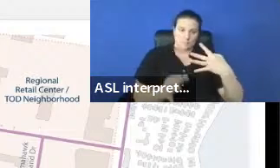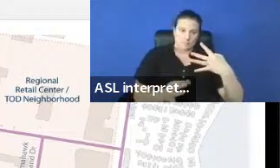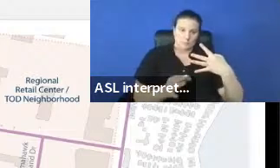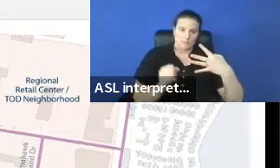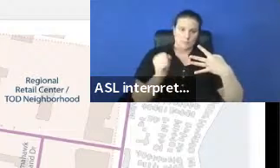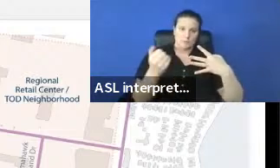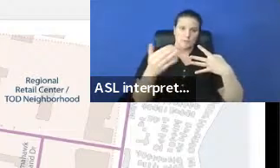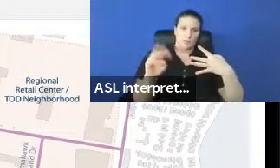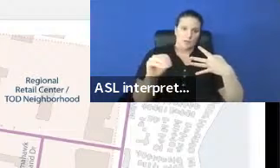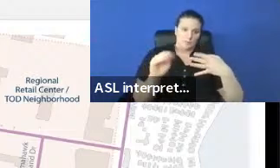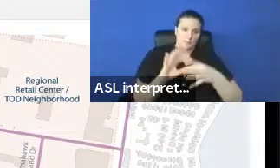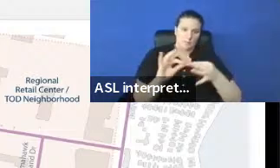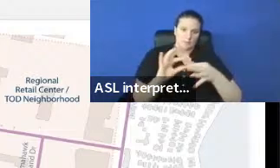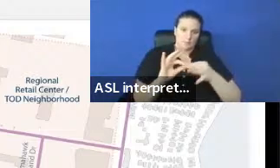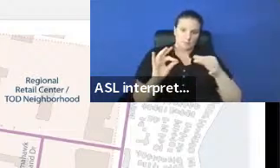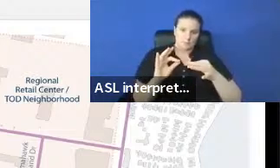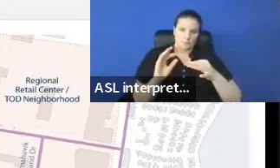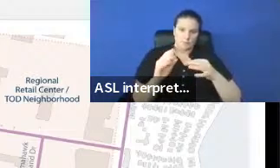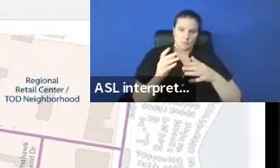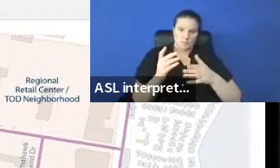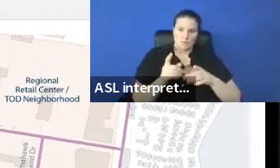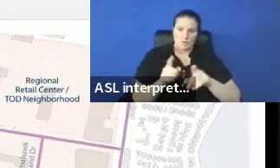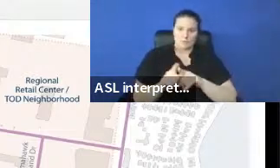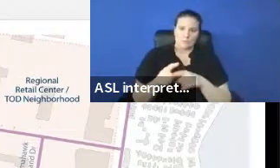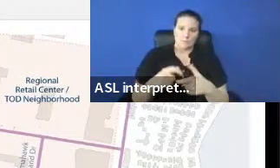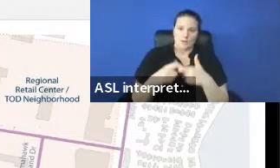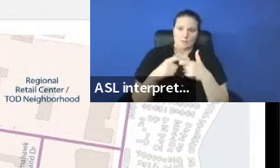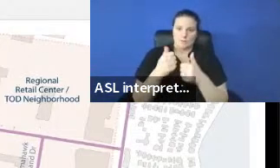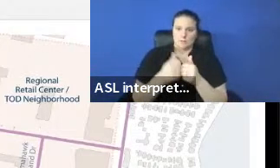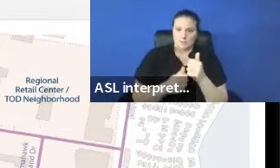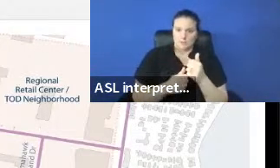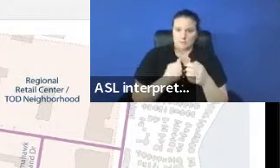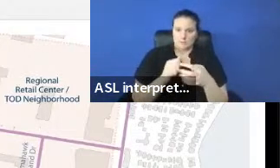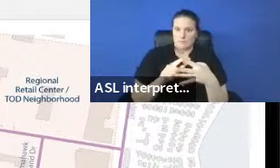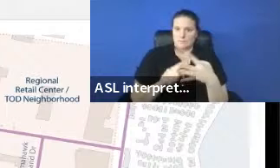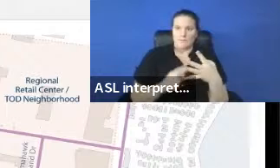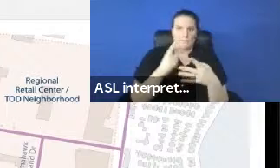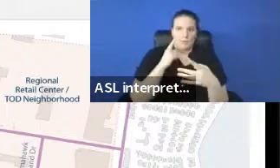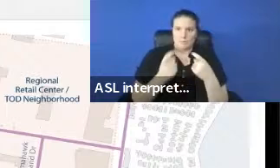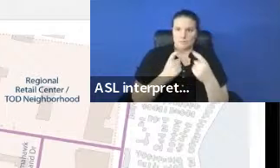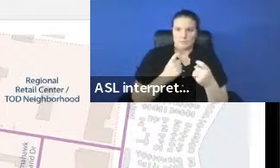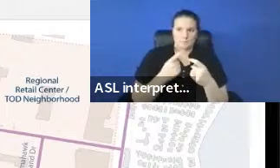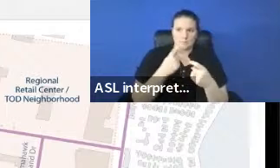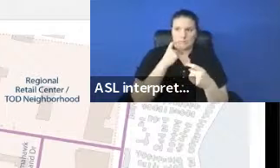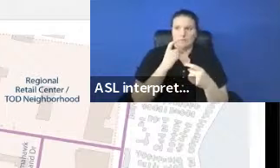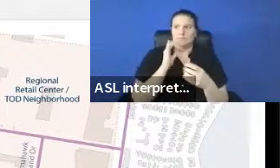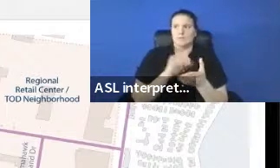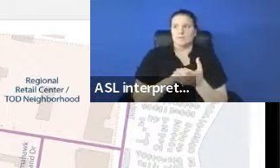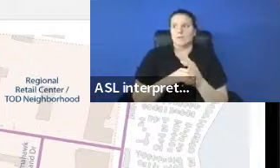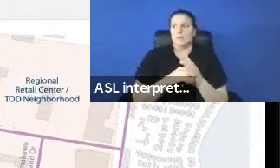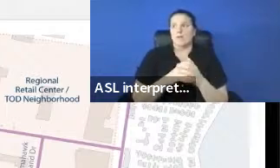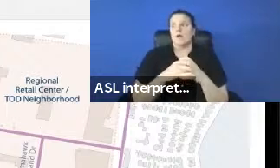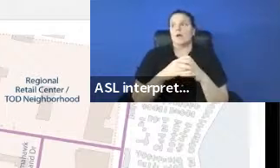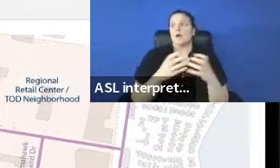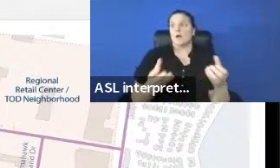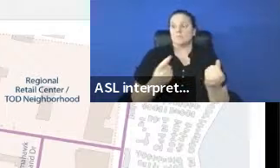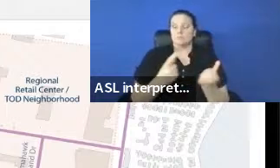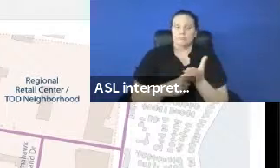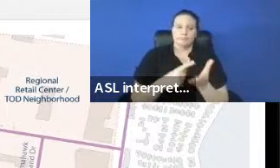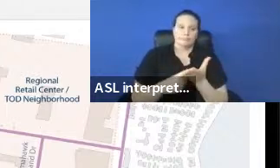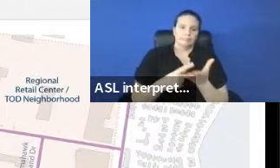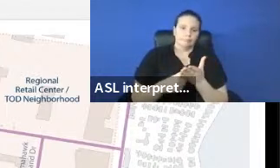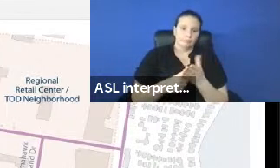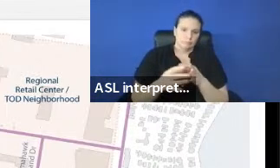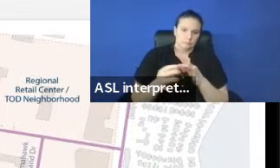mentioned, we'll also pause at the end of each of the elements for questions, because there will be a lot of information that we're going to go through